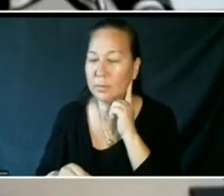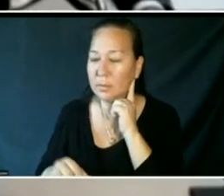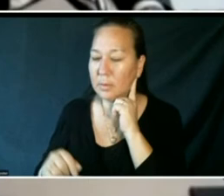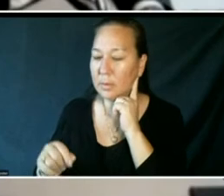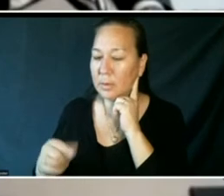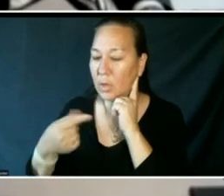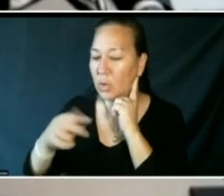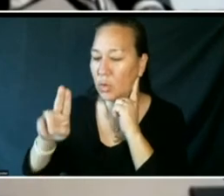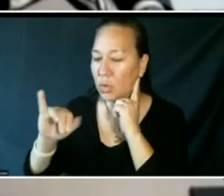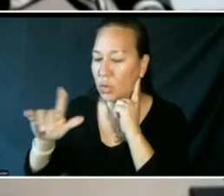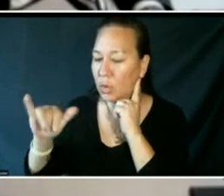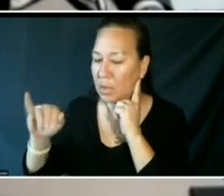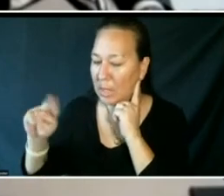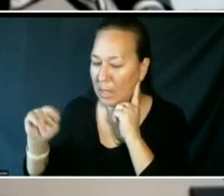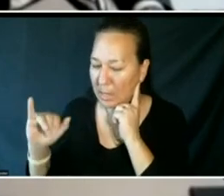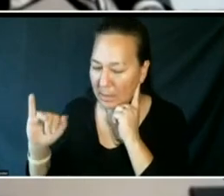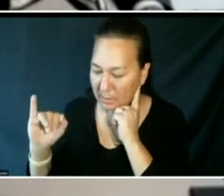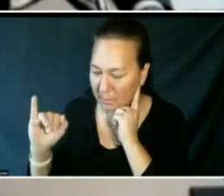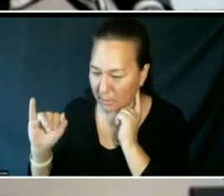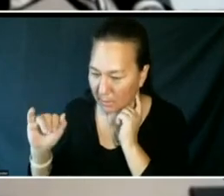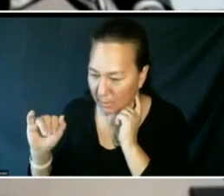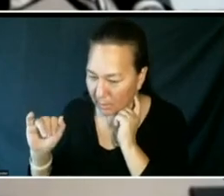Meadows.